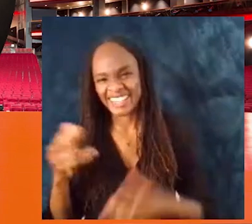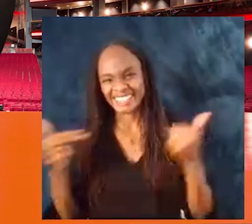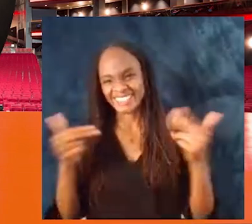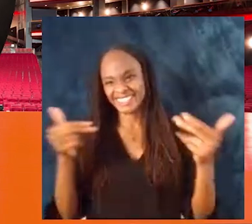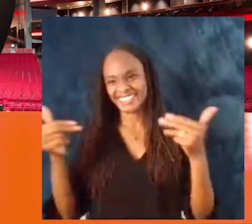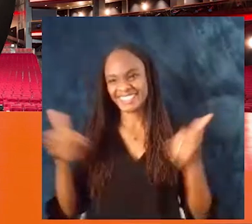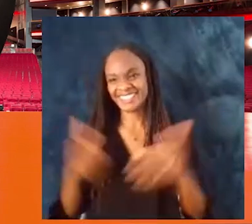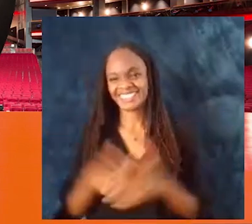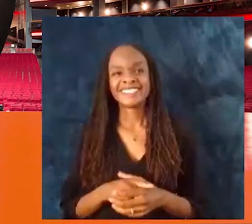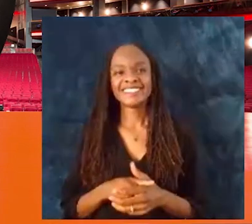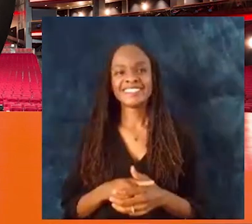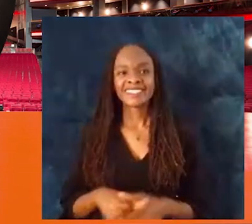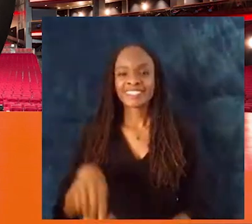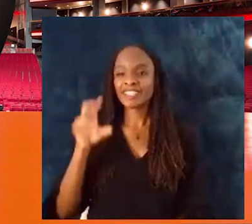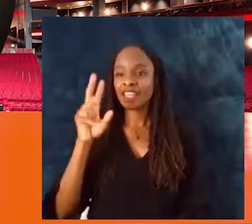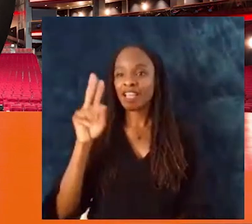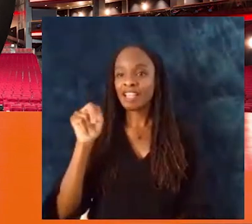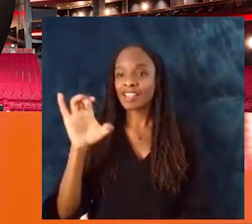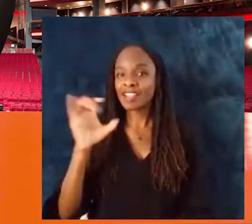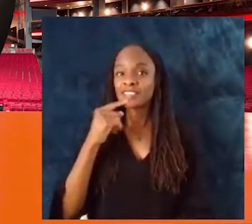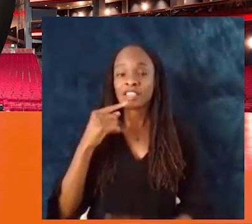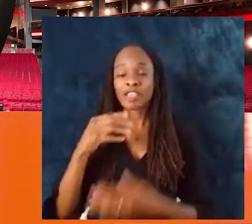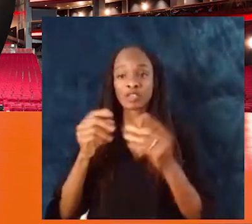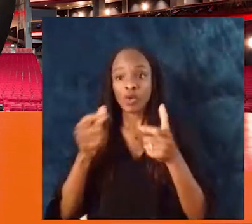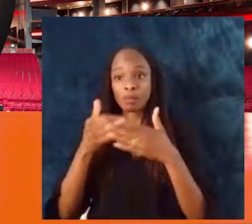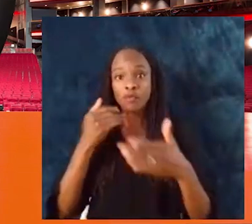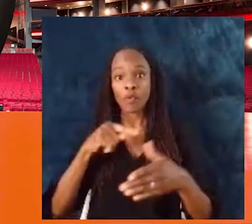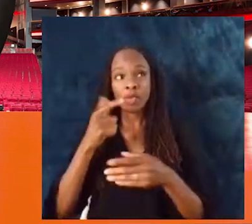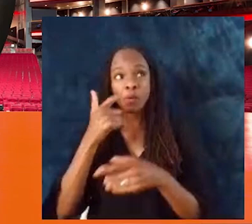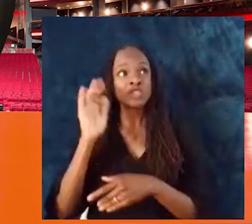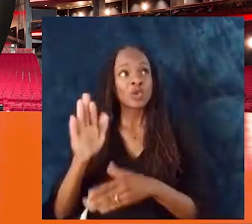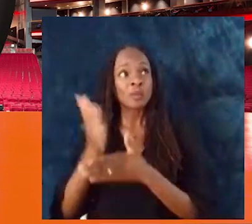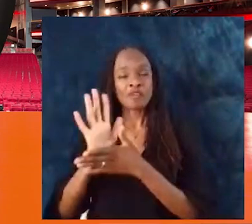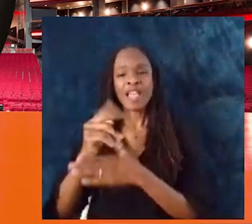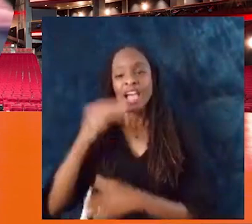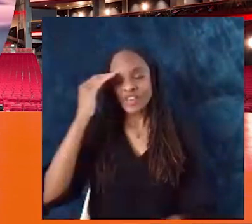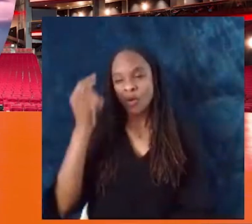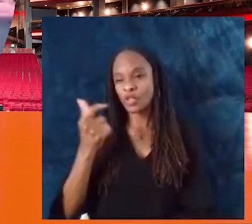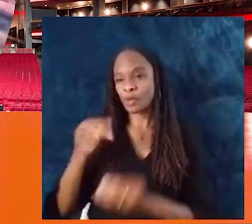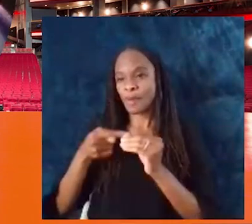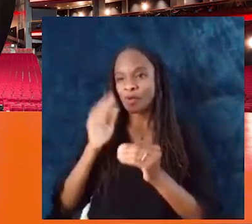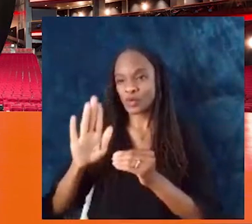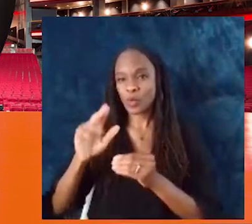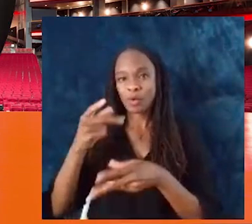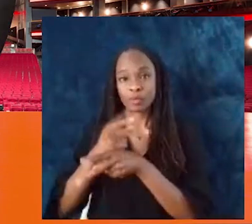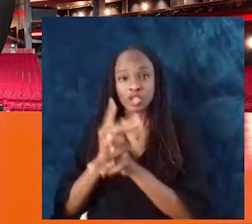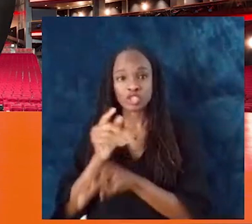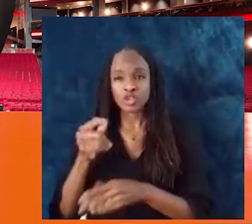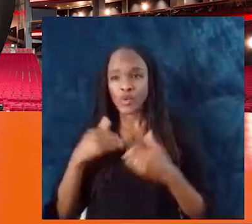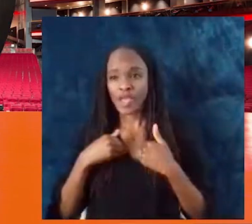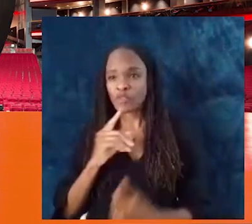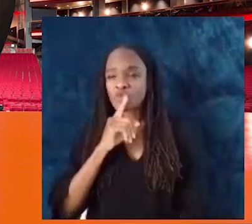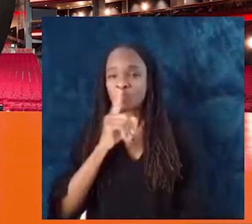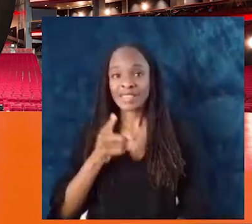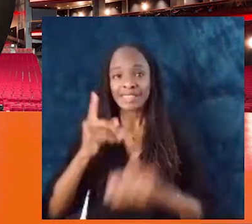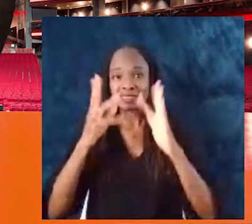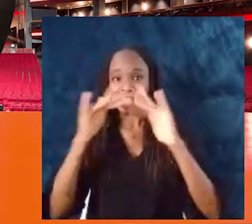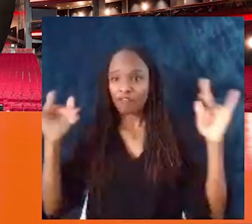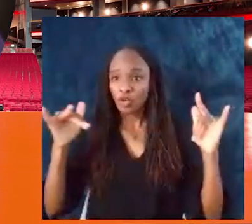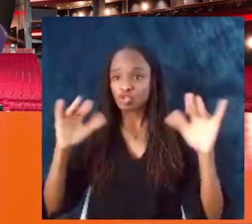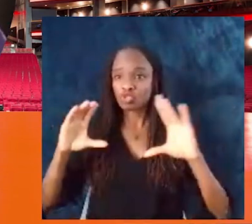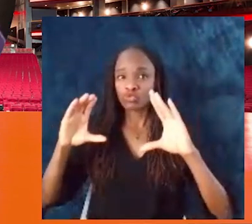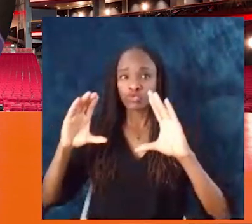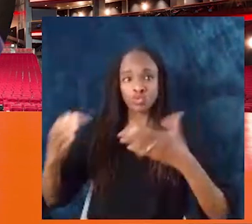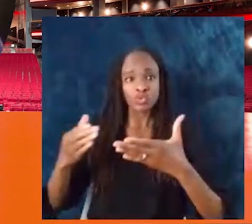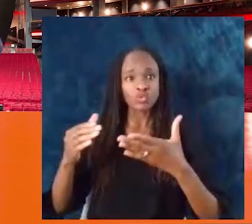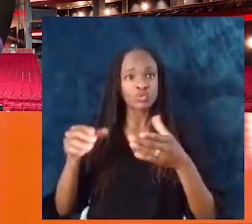Well, real quick before we watch your movie, you know, I know a little bit about your production. You have a really diverse crew too, right?